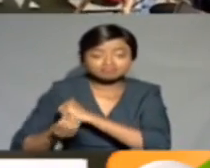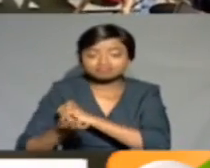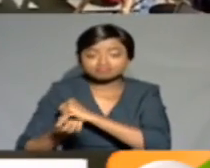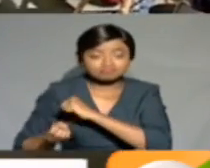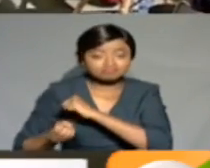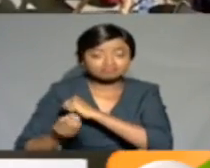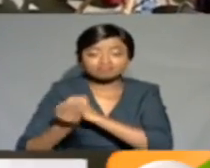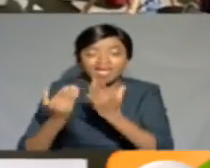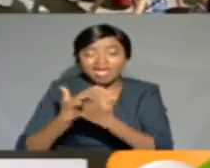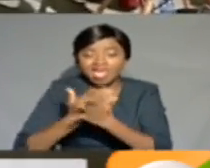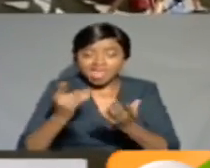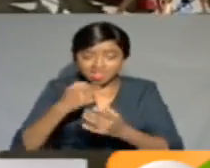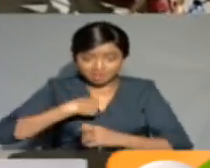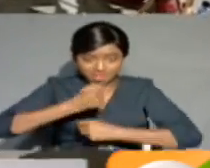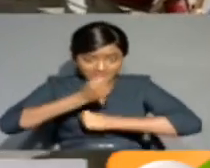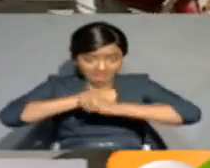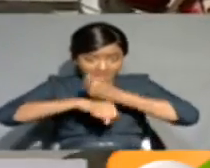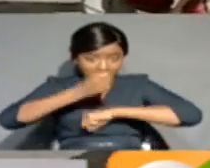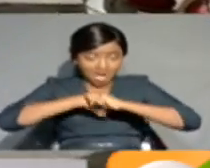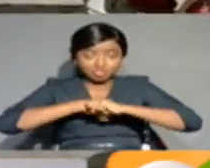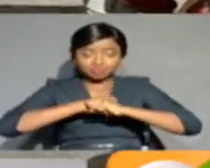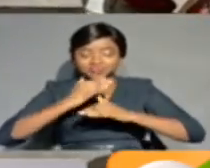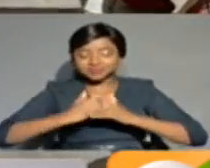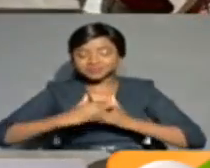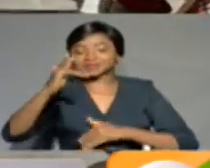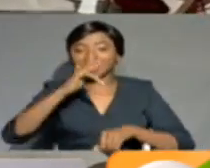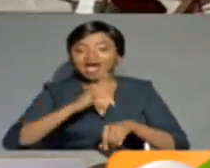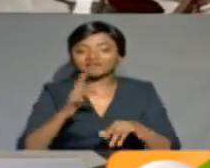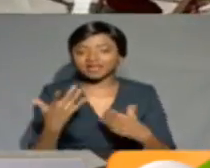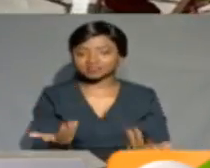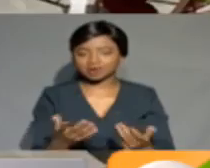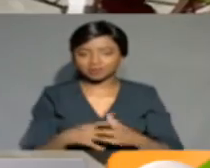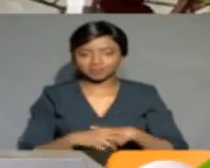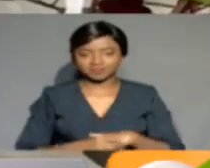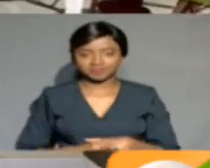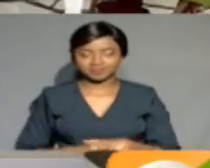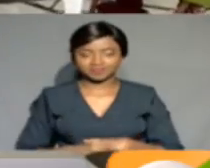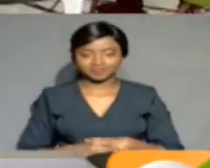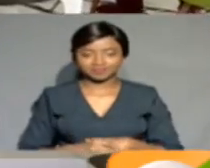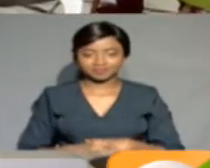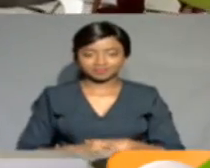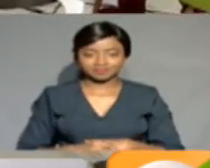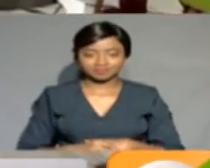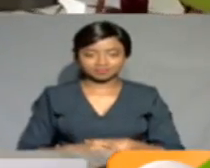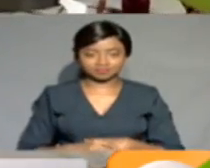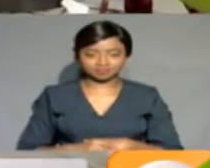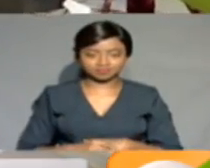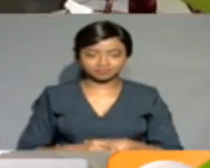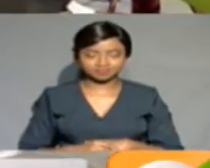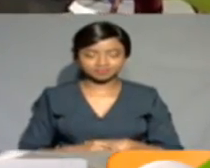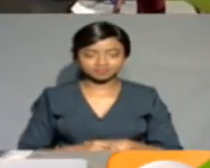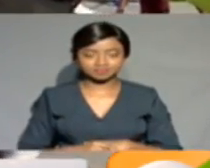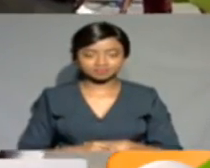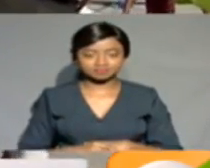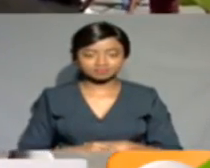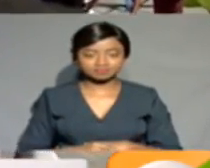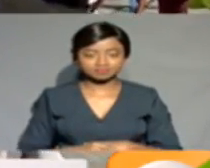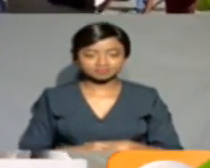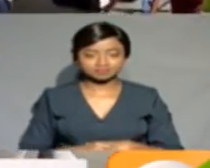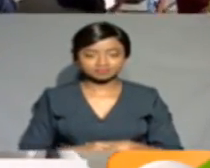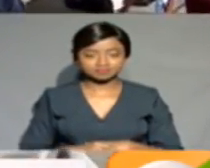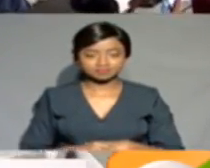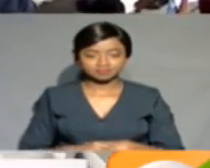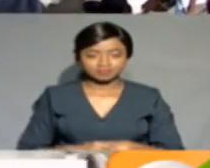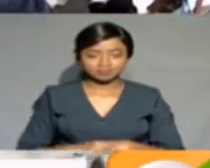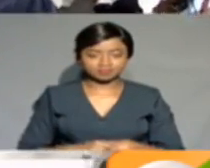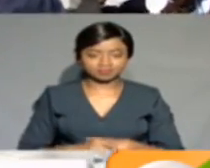any action that you take, what are the consequences. So these are there. And I want to just pick up from